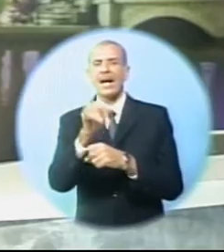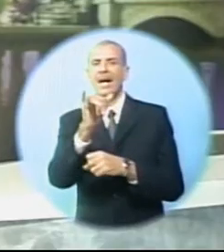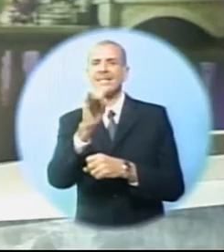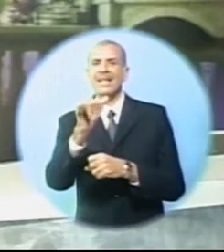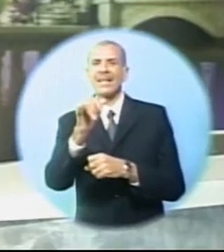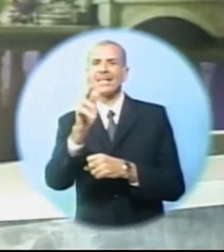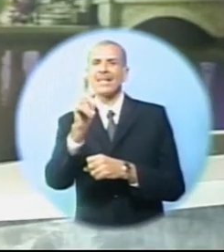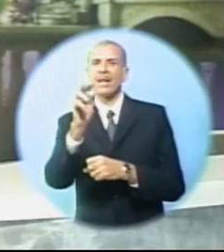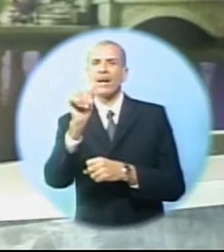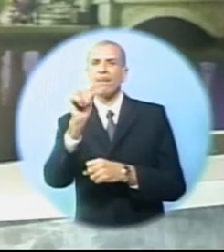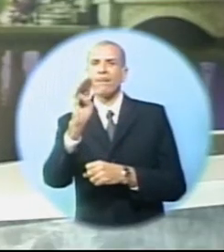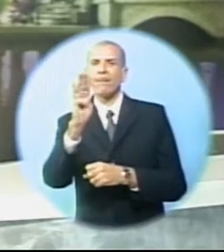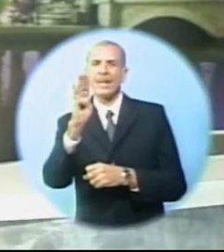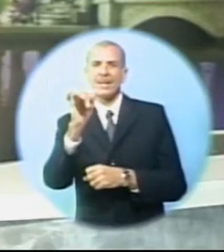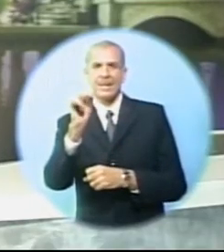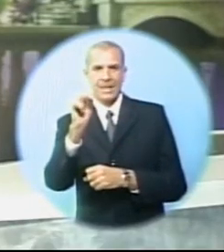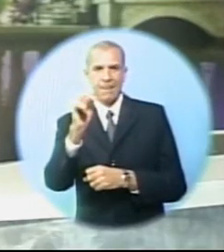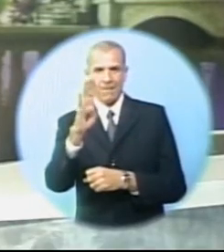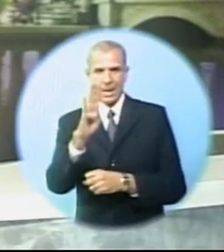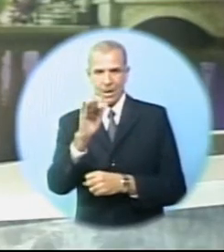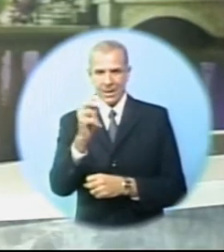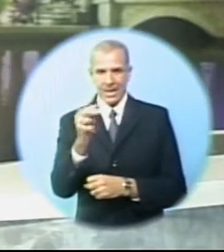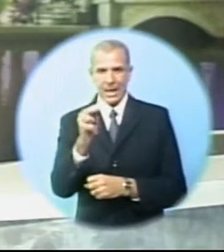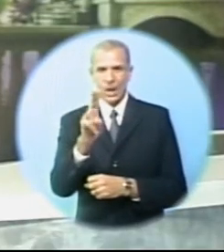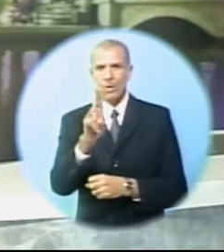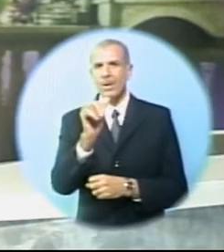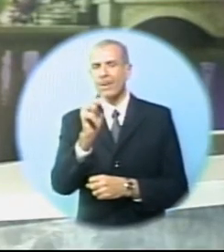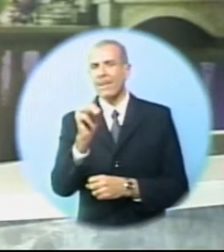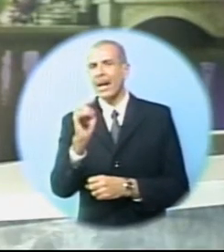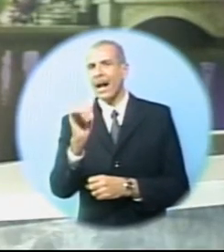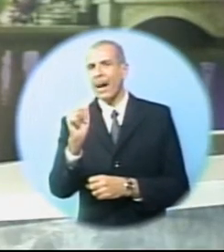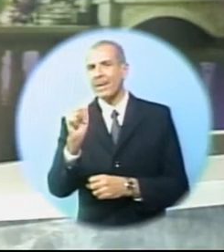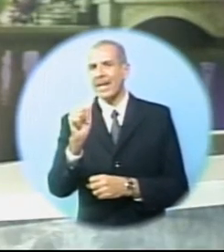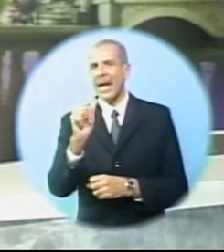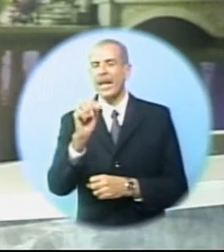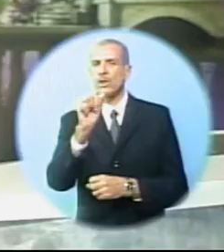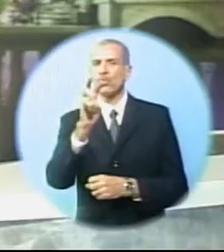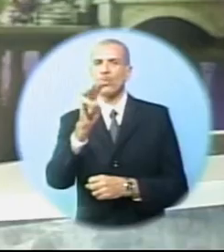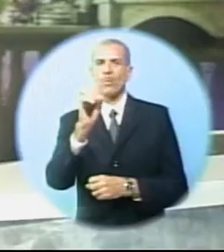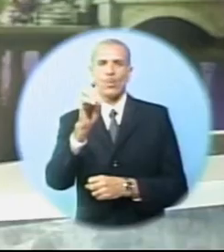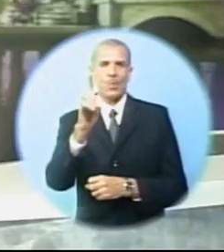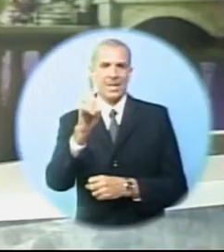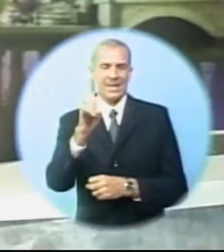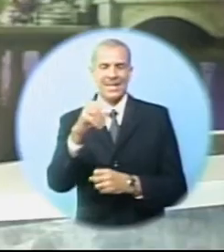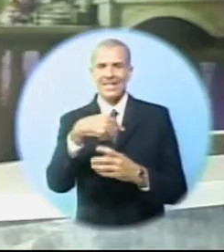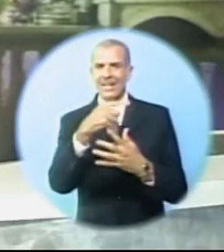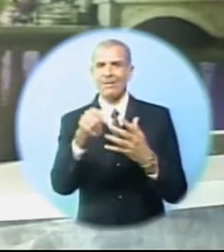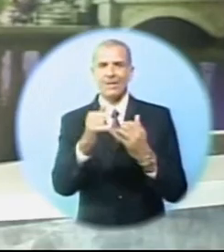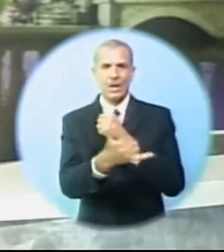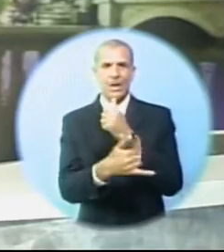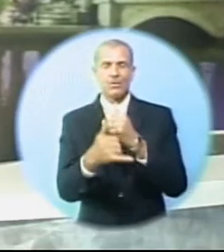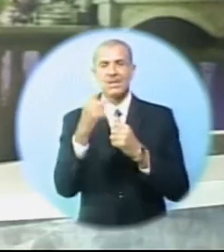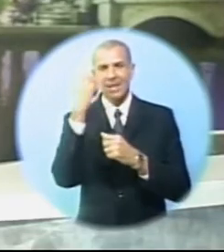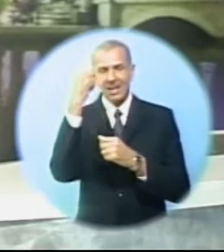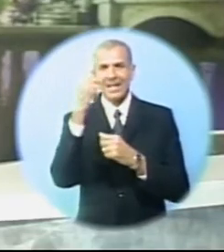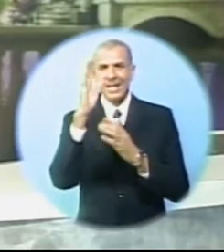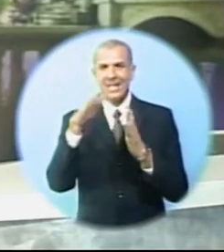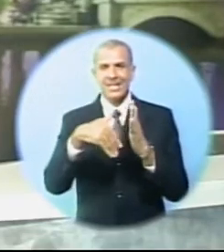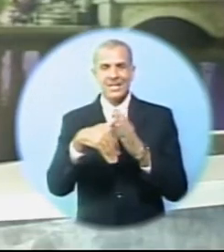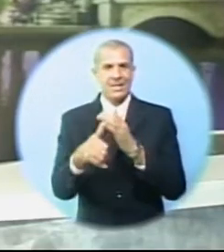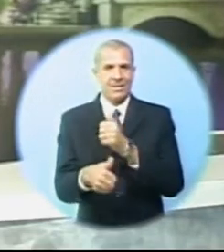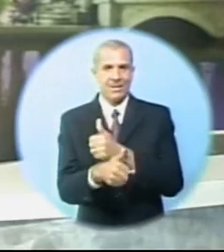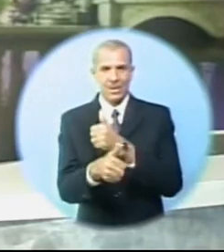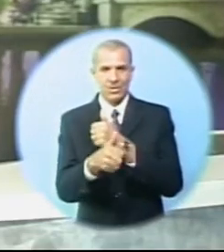Iceland, Kiribati, Bahrain, the United Arab Emirates, and Sweden. These are the countries deemed to be least at risk